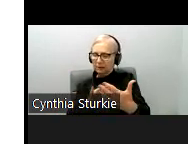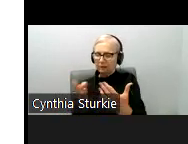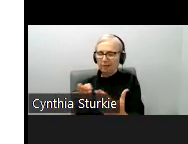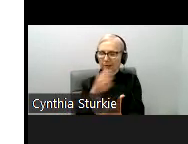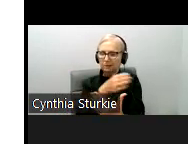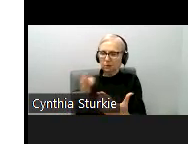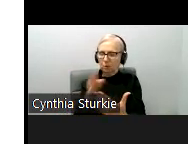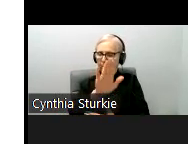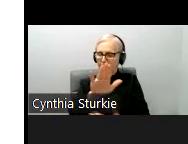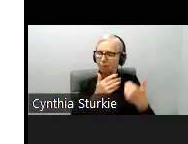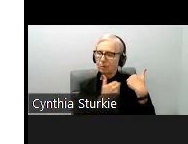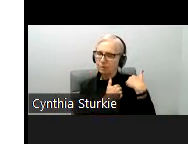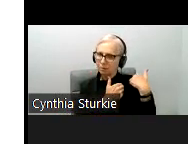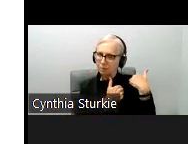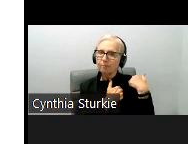Next slide, please.